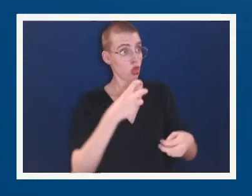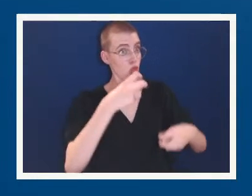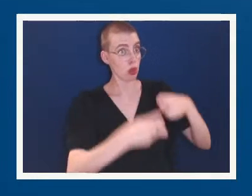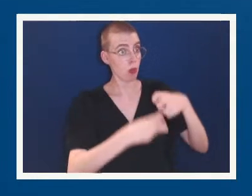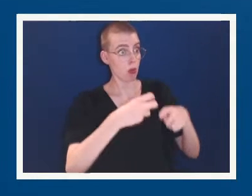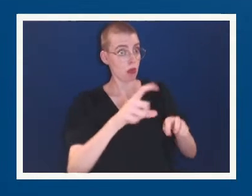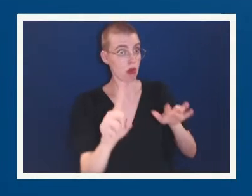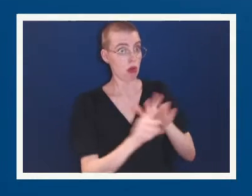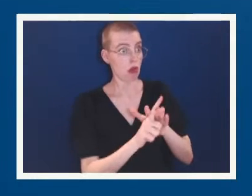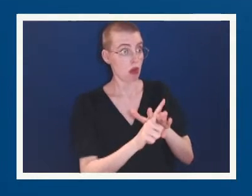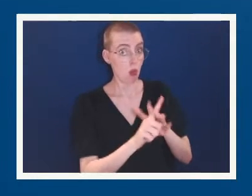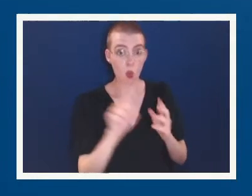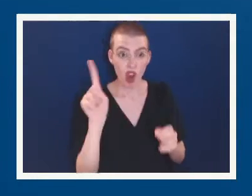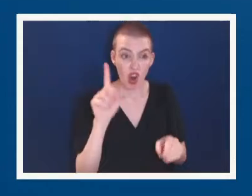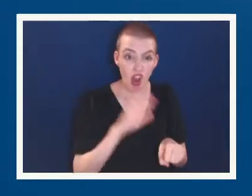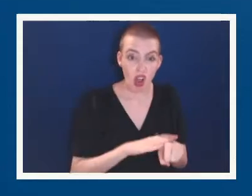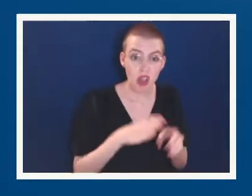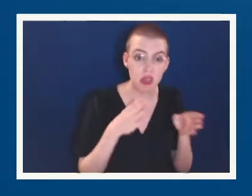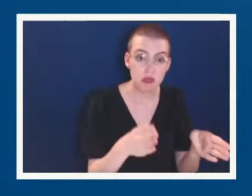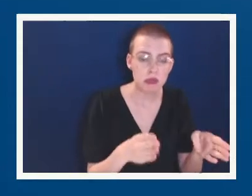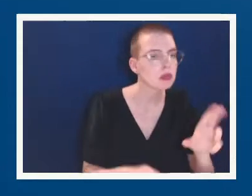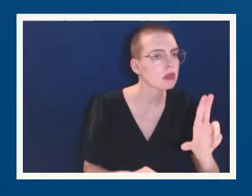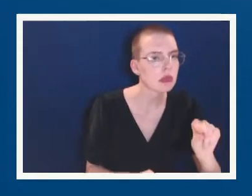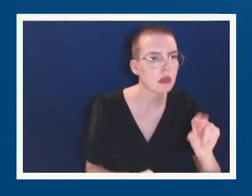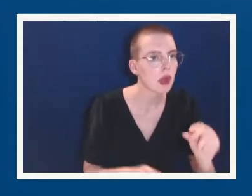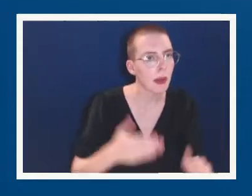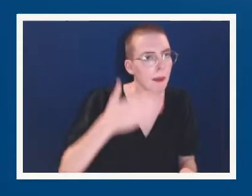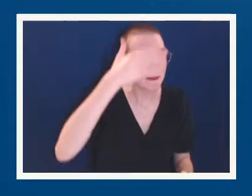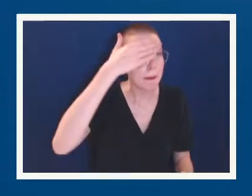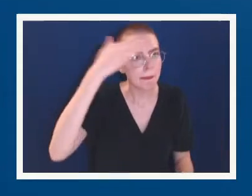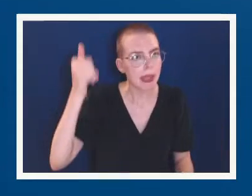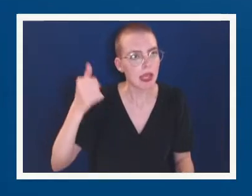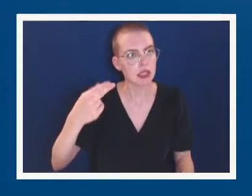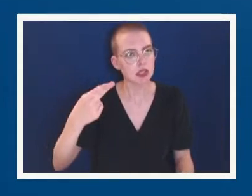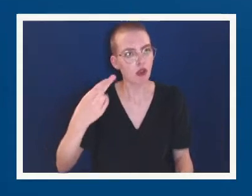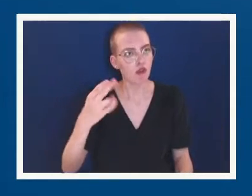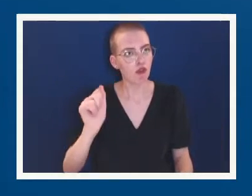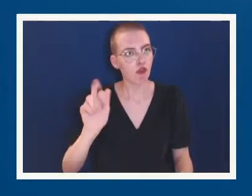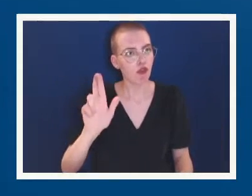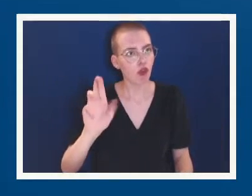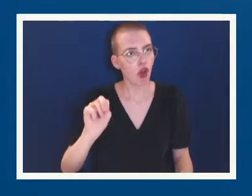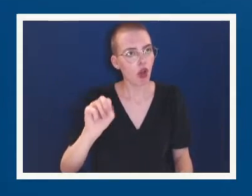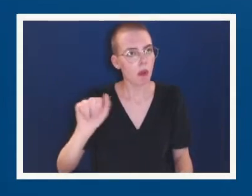result of the greedy executives in pharmaceutical company boardrooms.